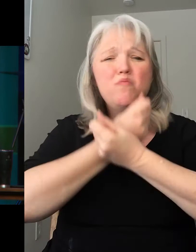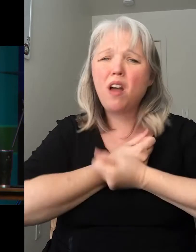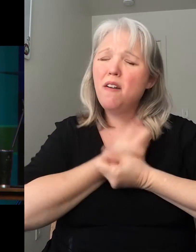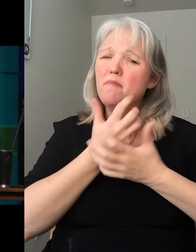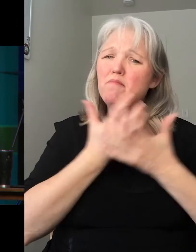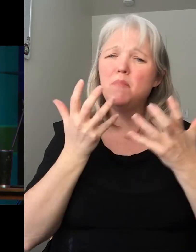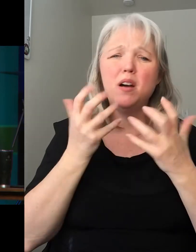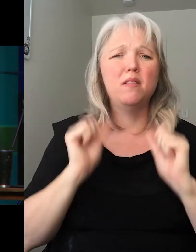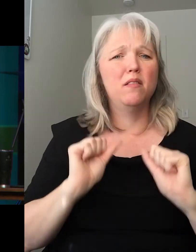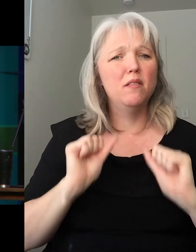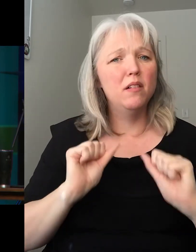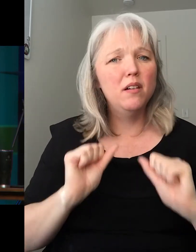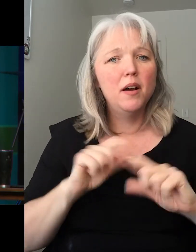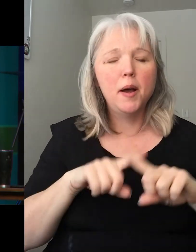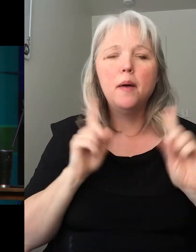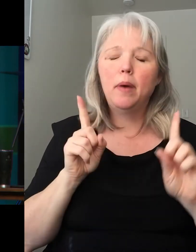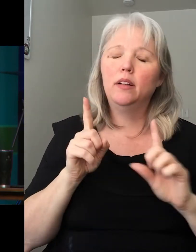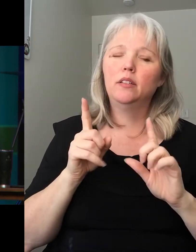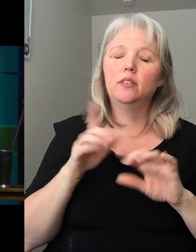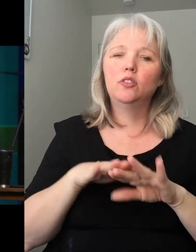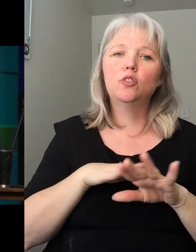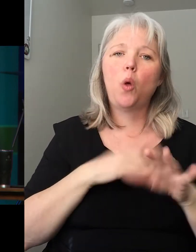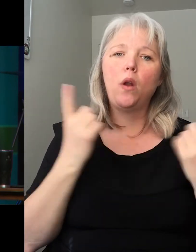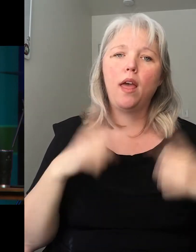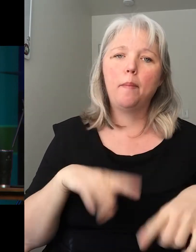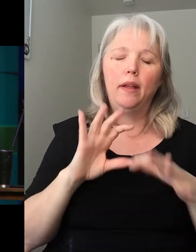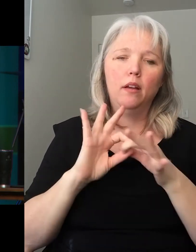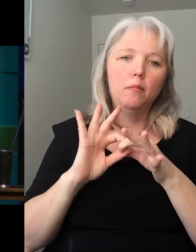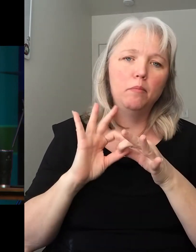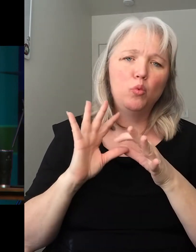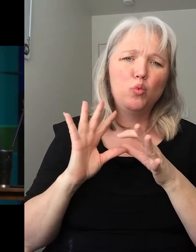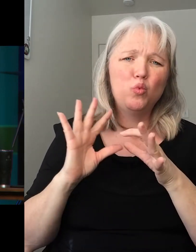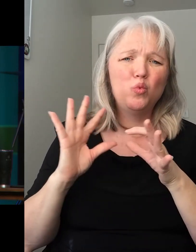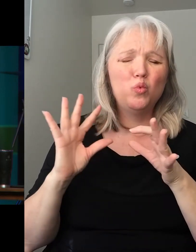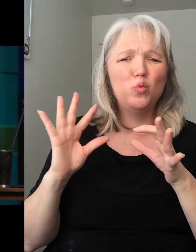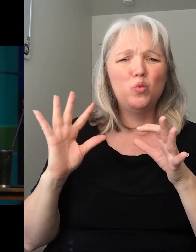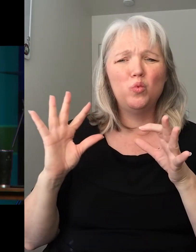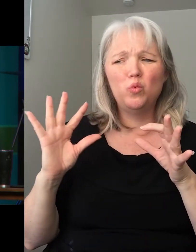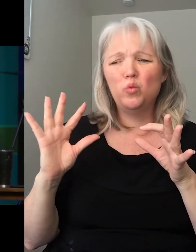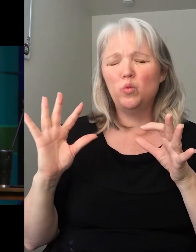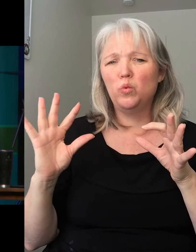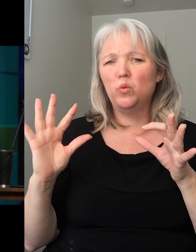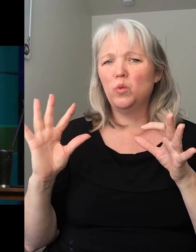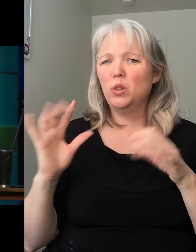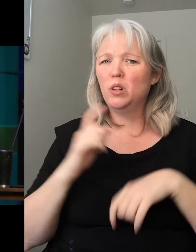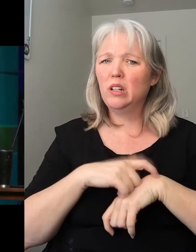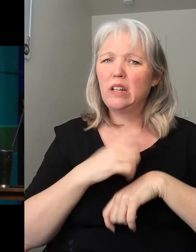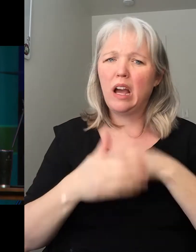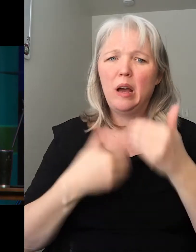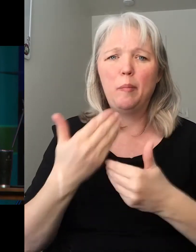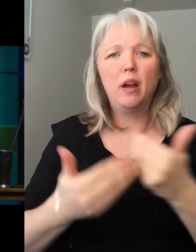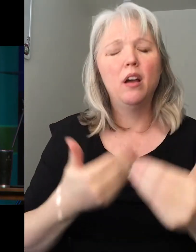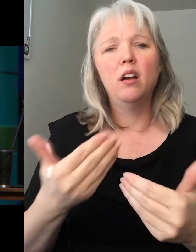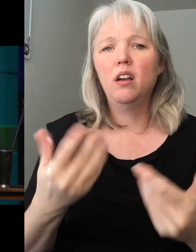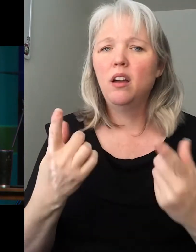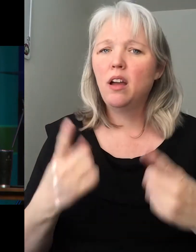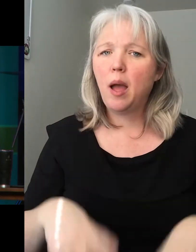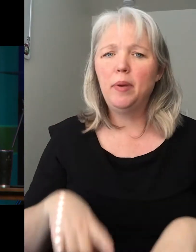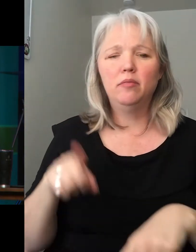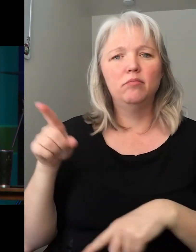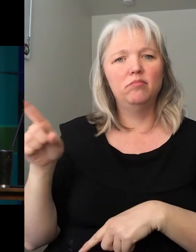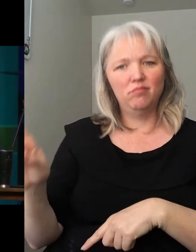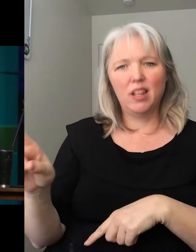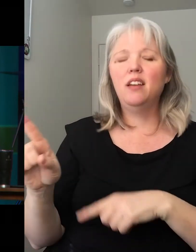them as much as you can love them. But they had slowly slipped away, and over time, they also ended